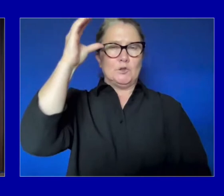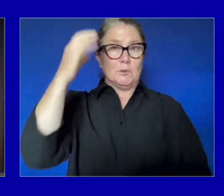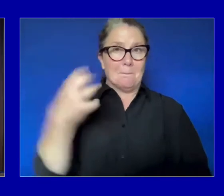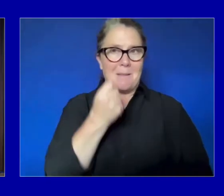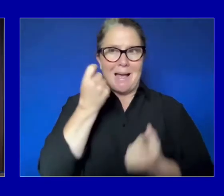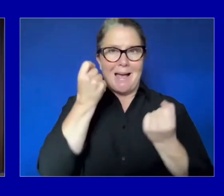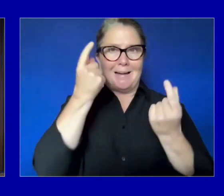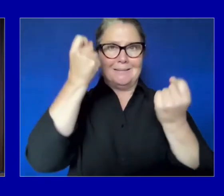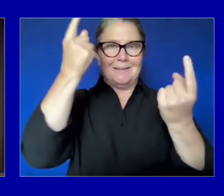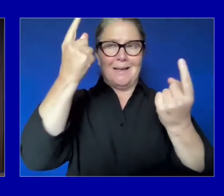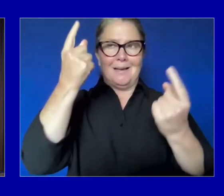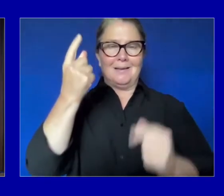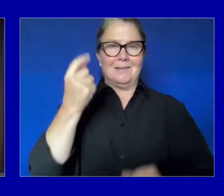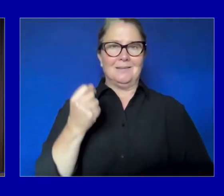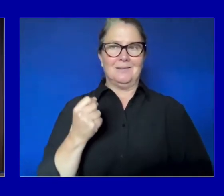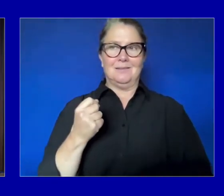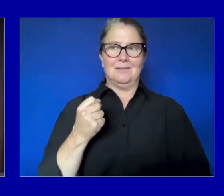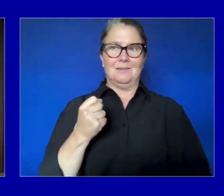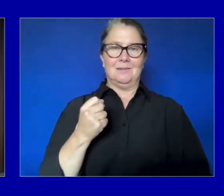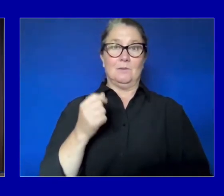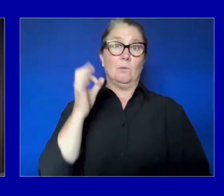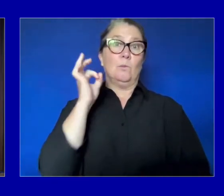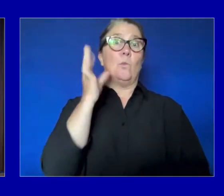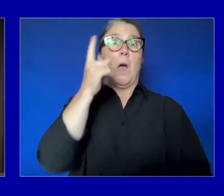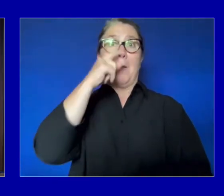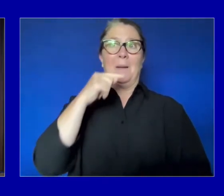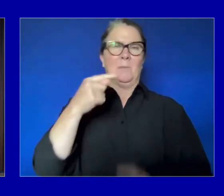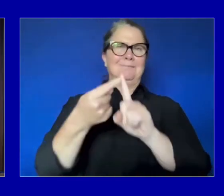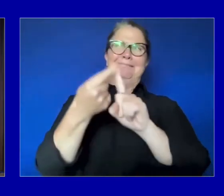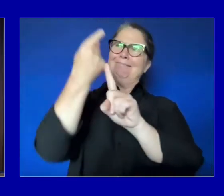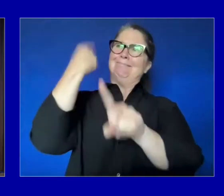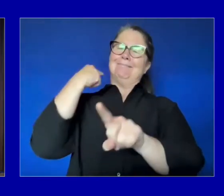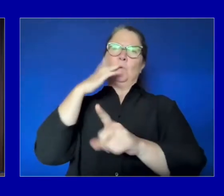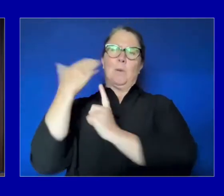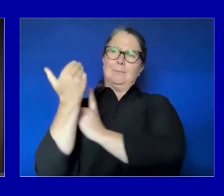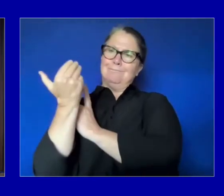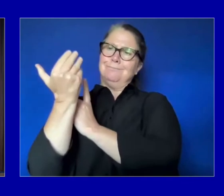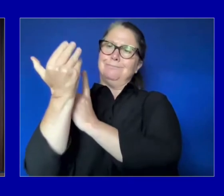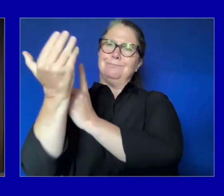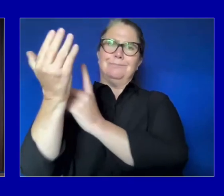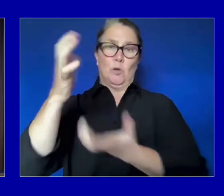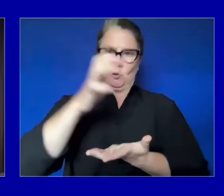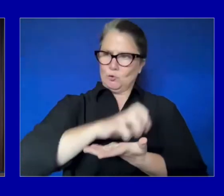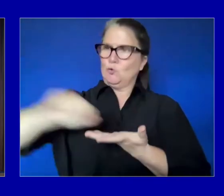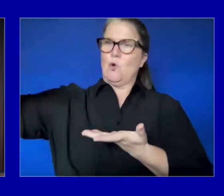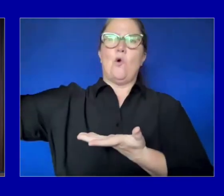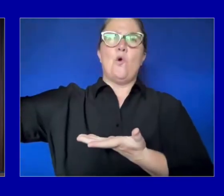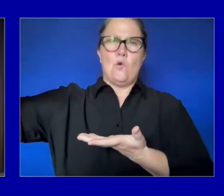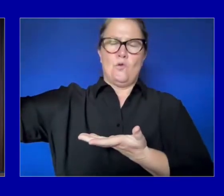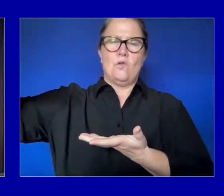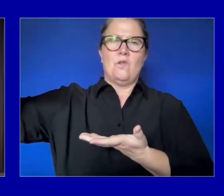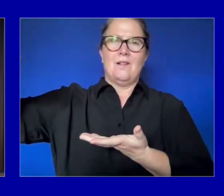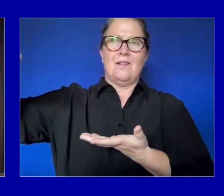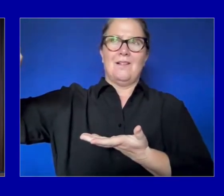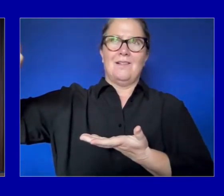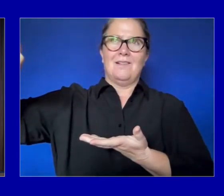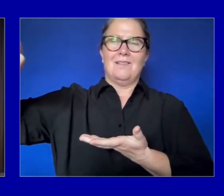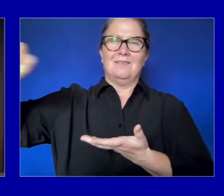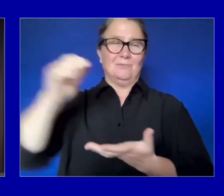because of the theft. Um, and only now, and as a result of a lot of young people, I think, um, both black and white,